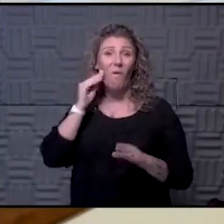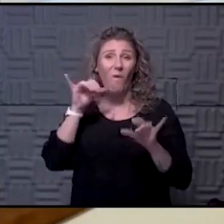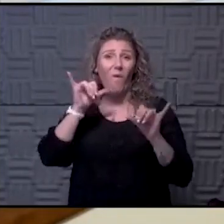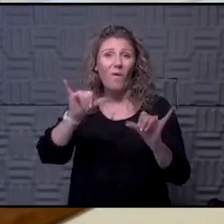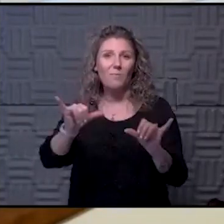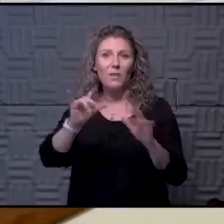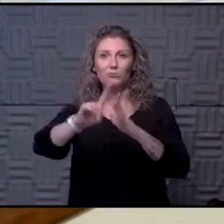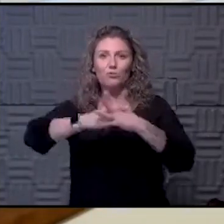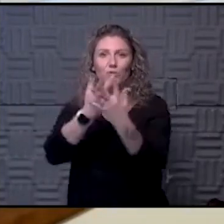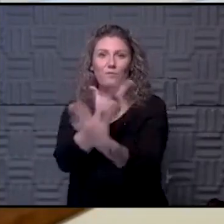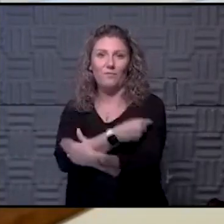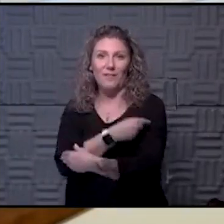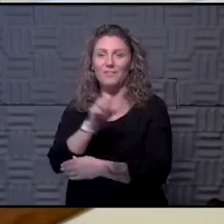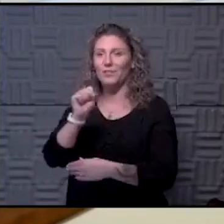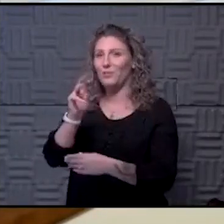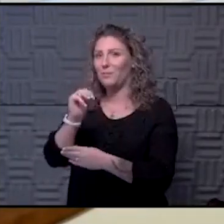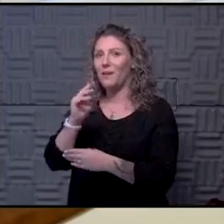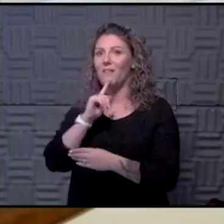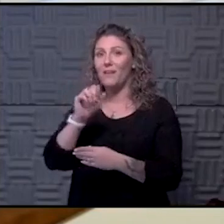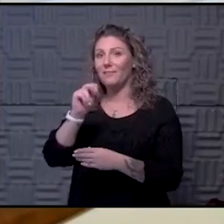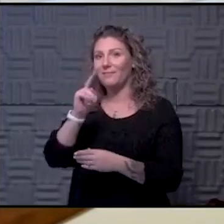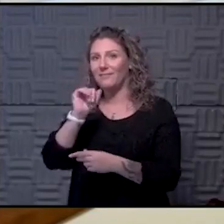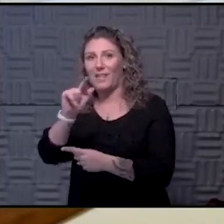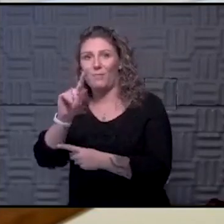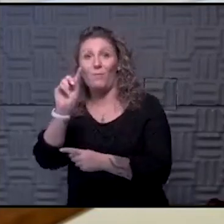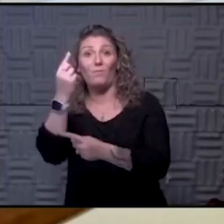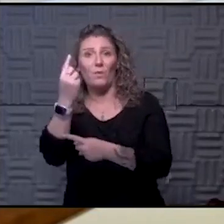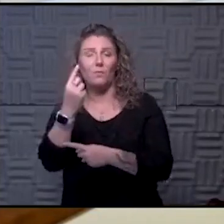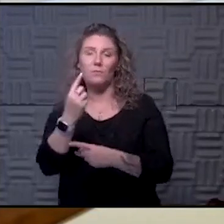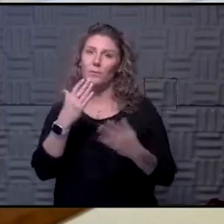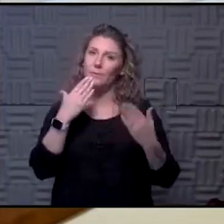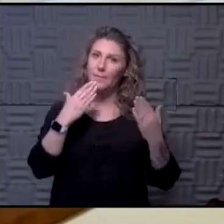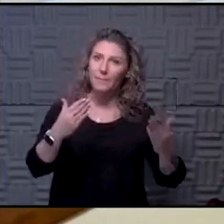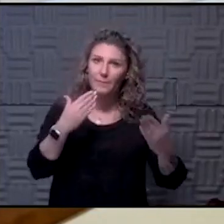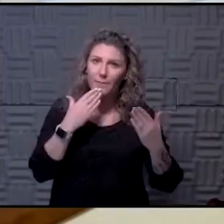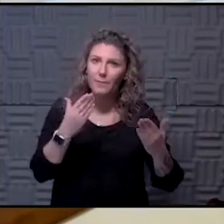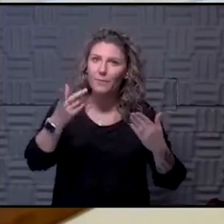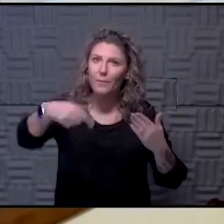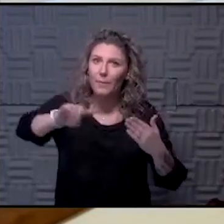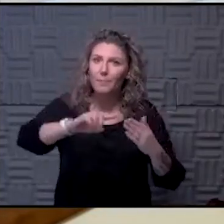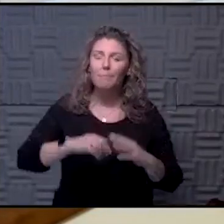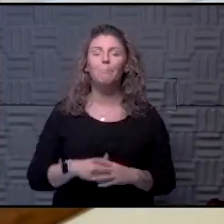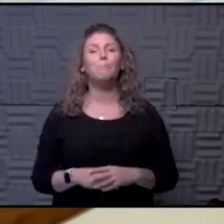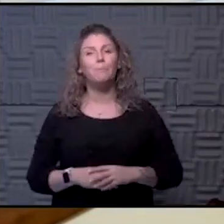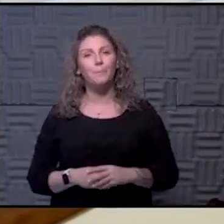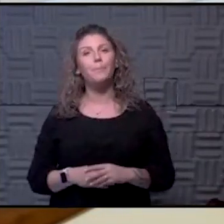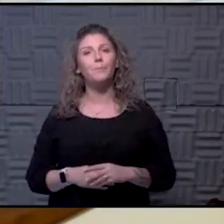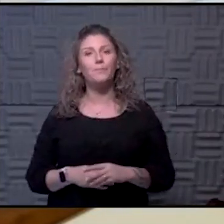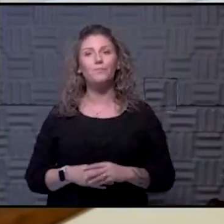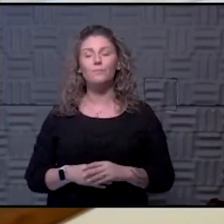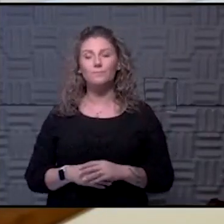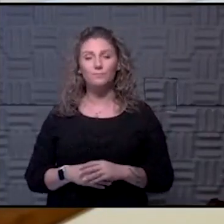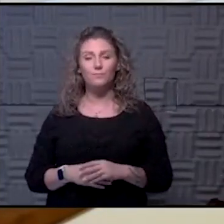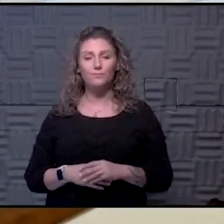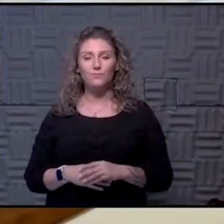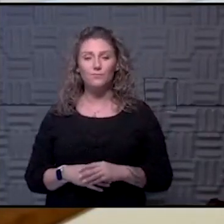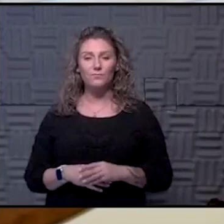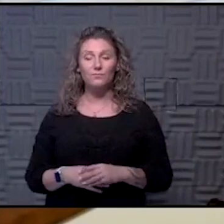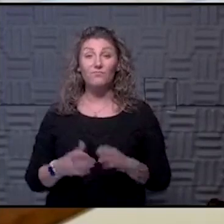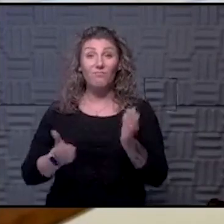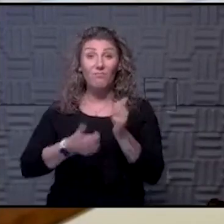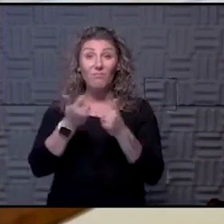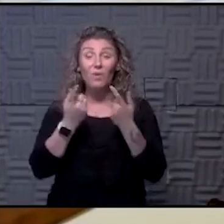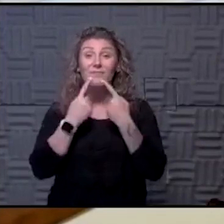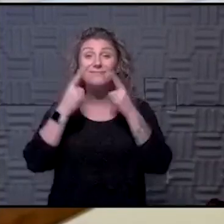Shawnee County on April 1st. So we're very thankful for them. And I think, most of the